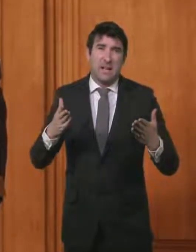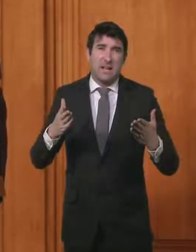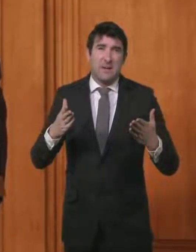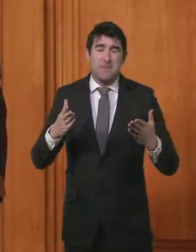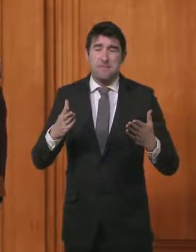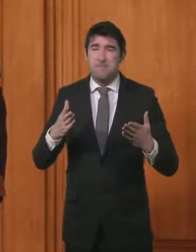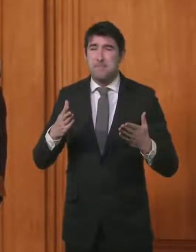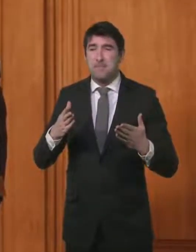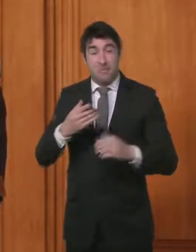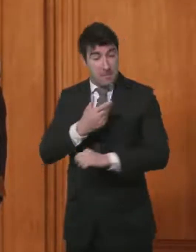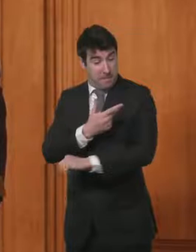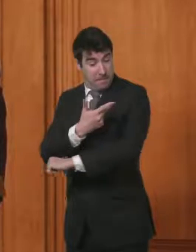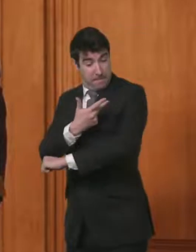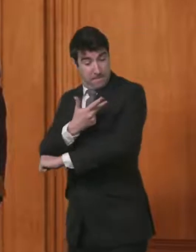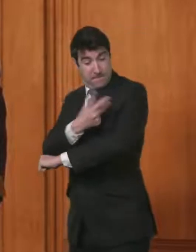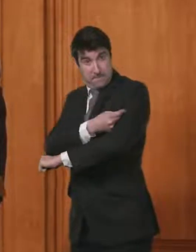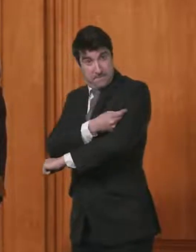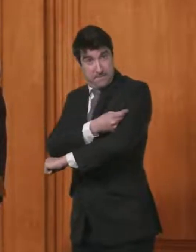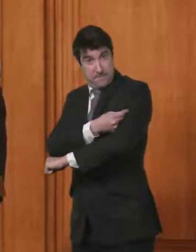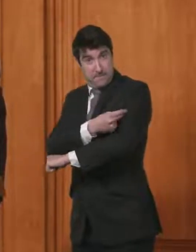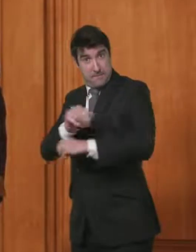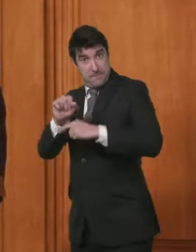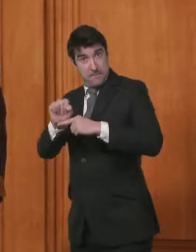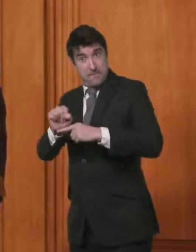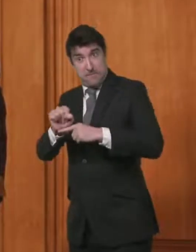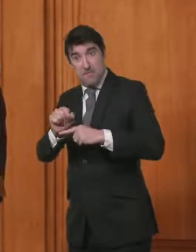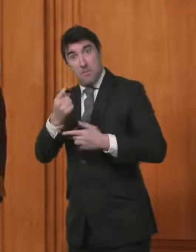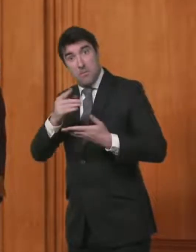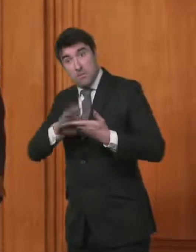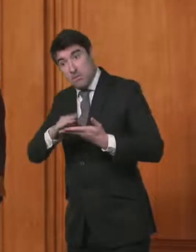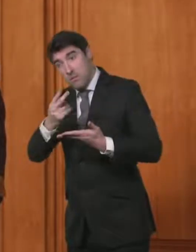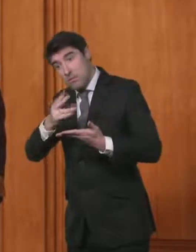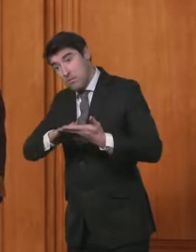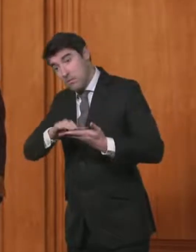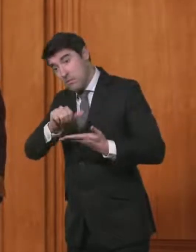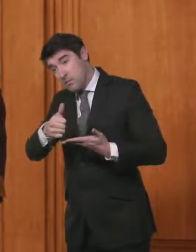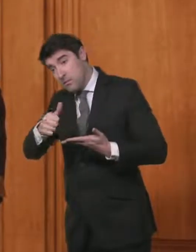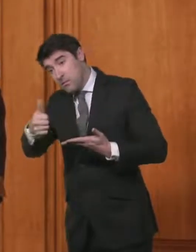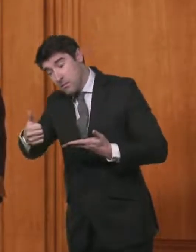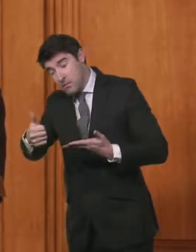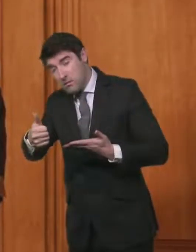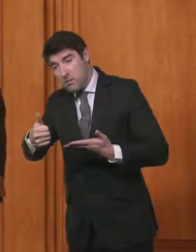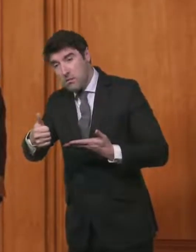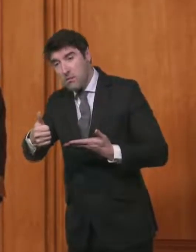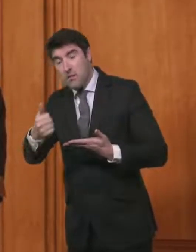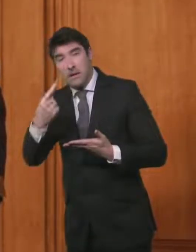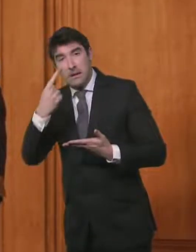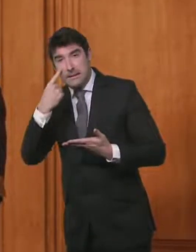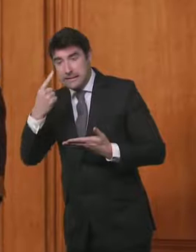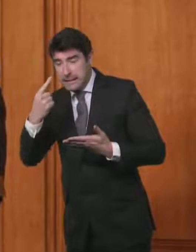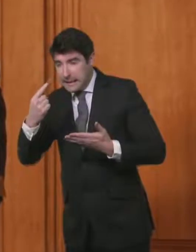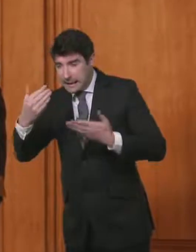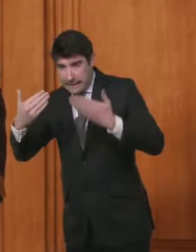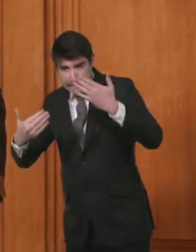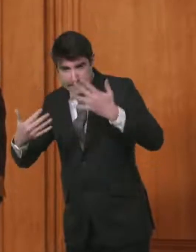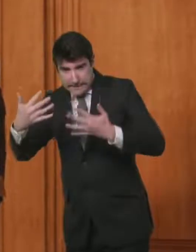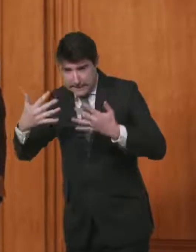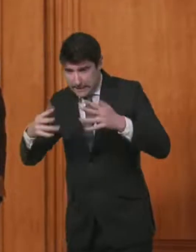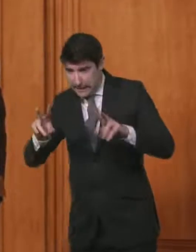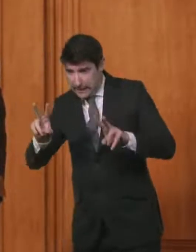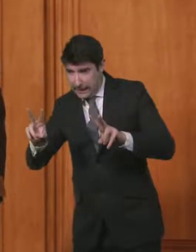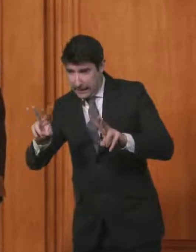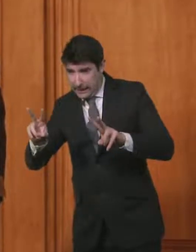on reducing severe illness in the population. And when we know that, we'll be able to say, when you're fully